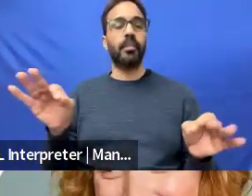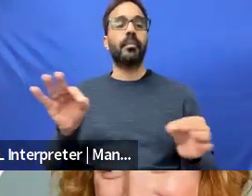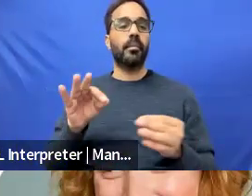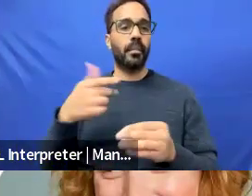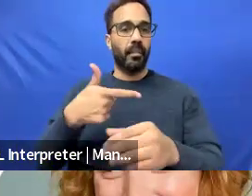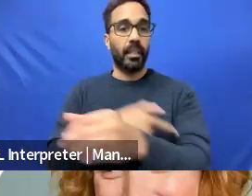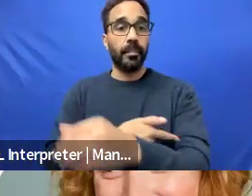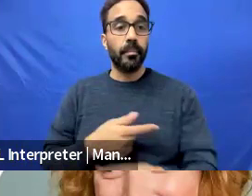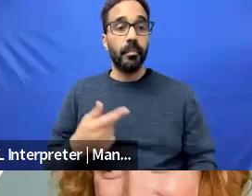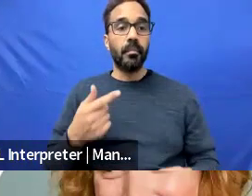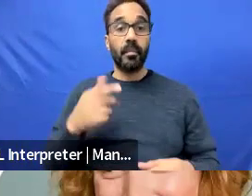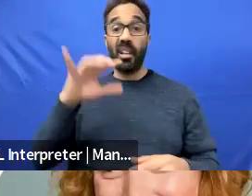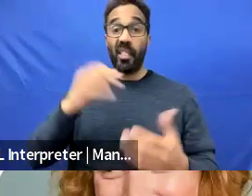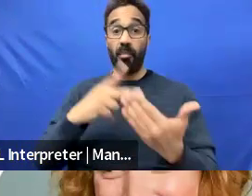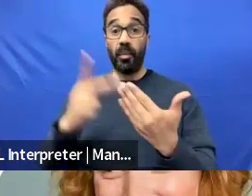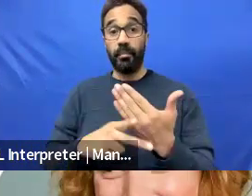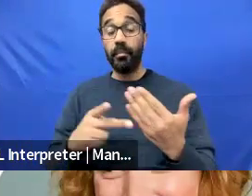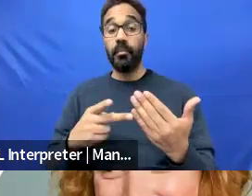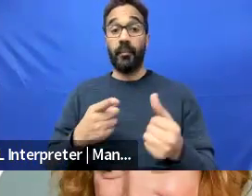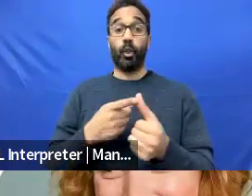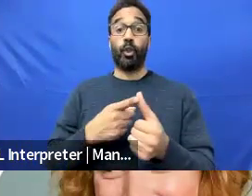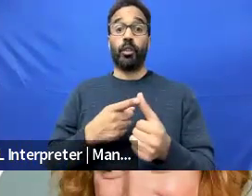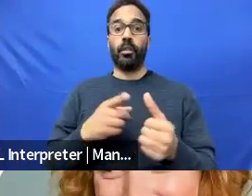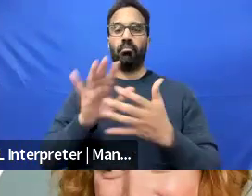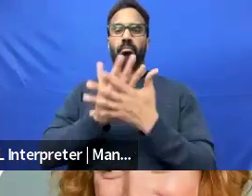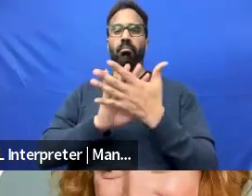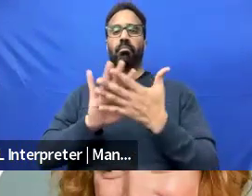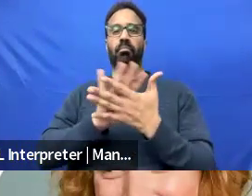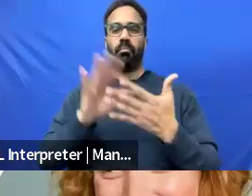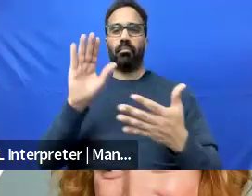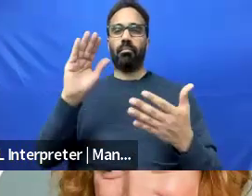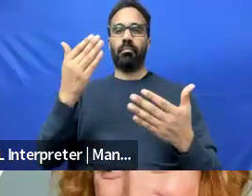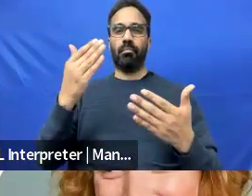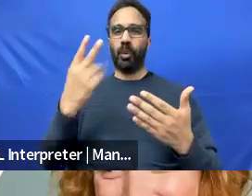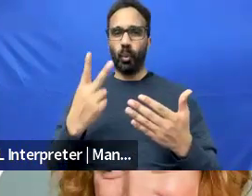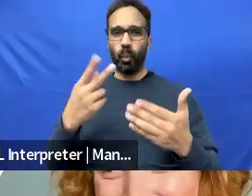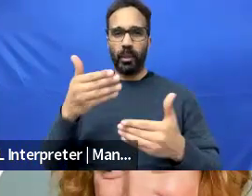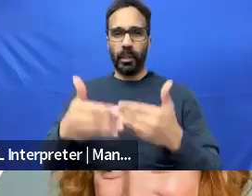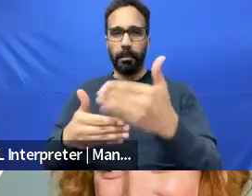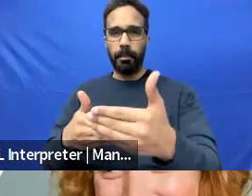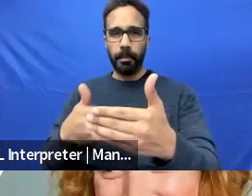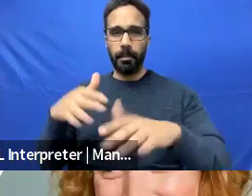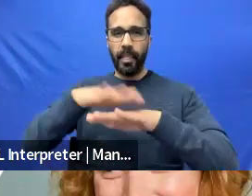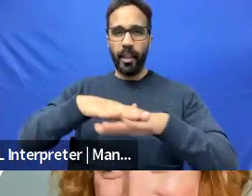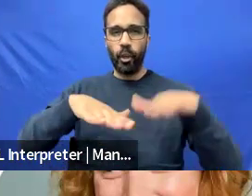bit confusing. It's a two-layered approach. But with the Bridge Access